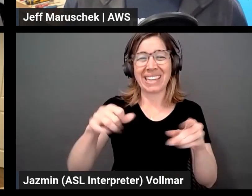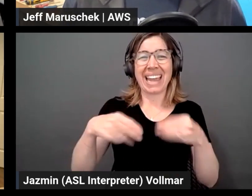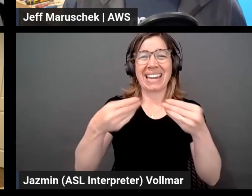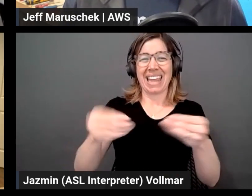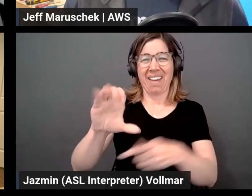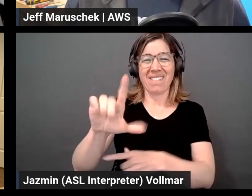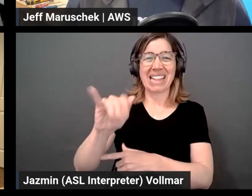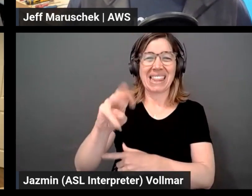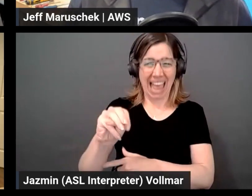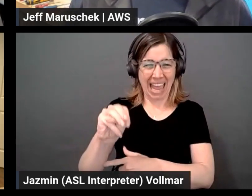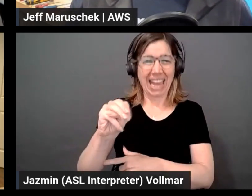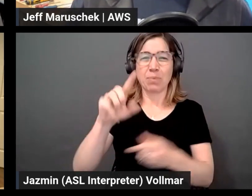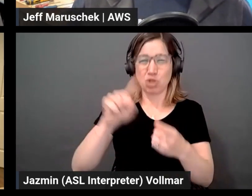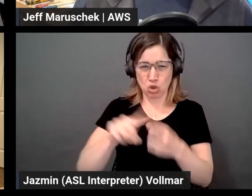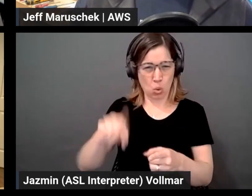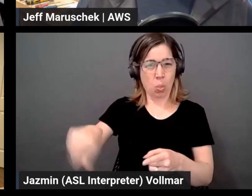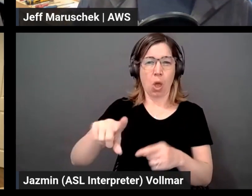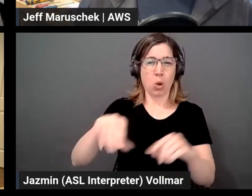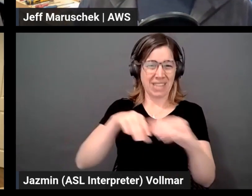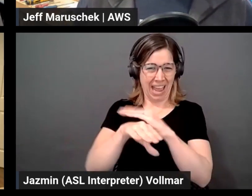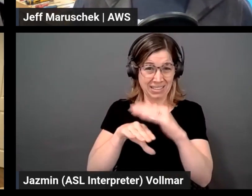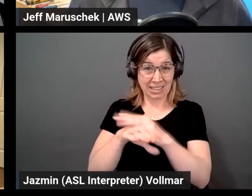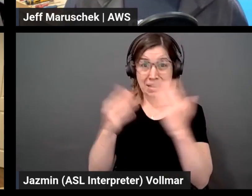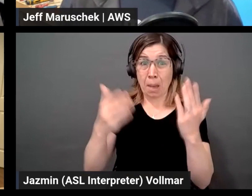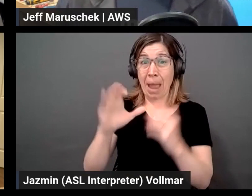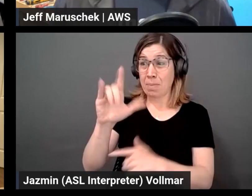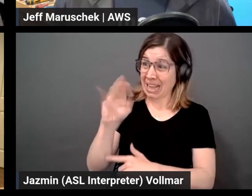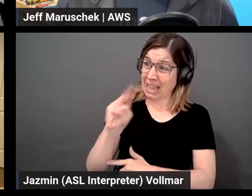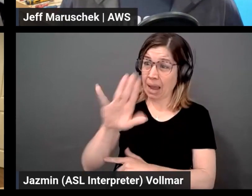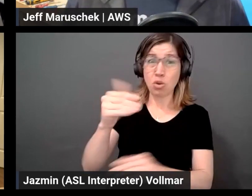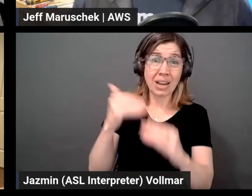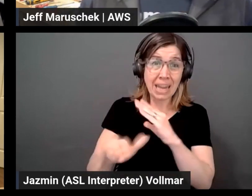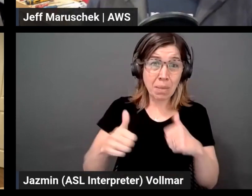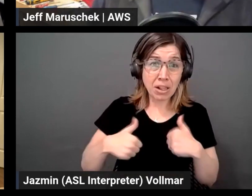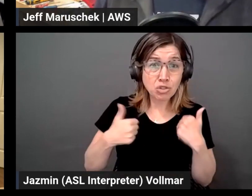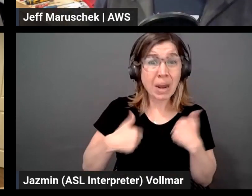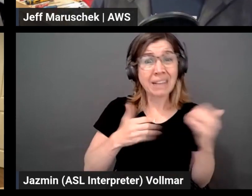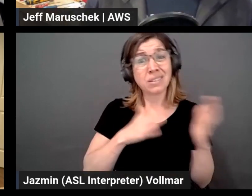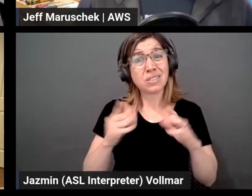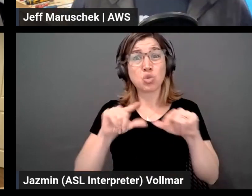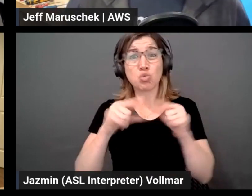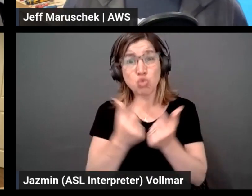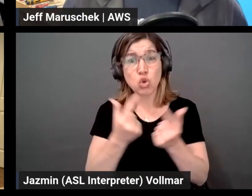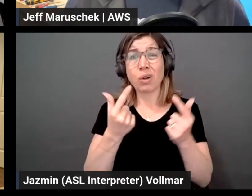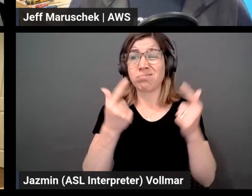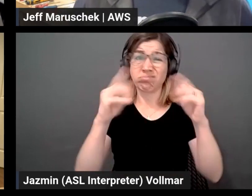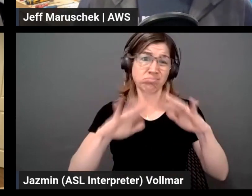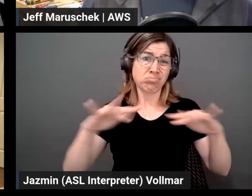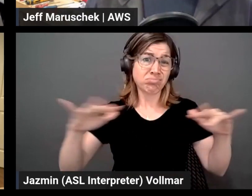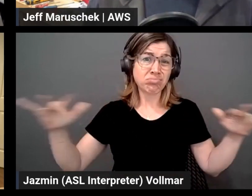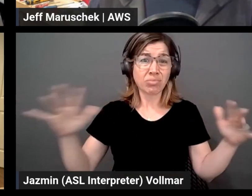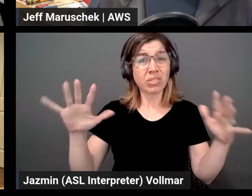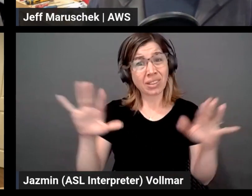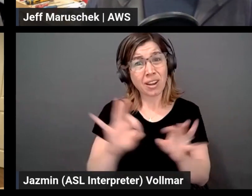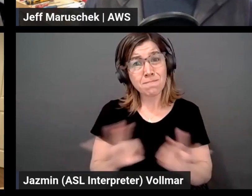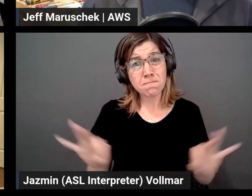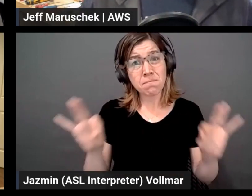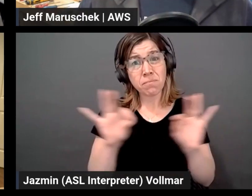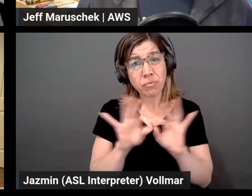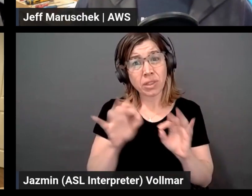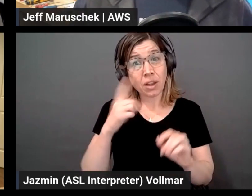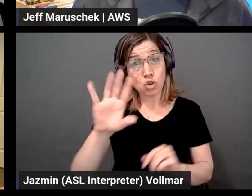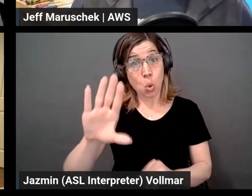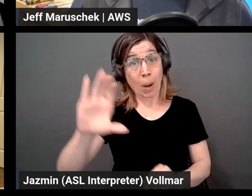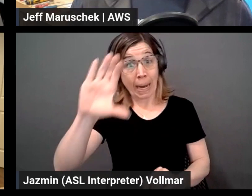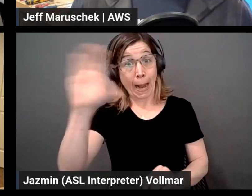verified access. These claims might be your email address, groups, and other things that might be important that your company wants to